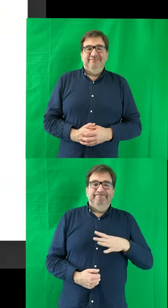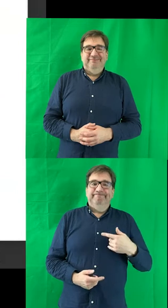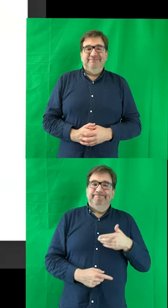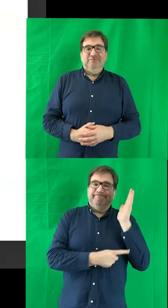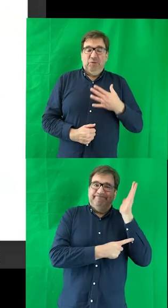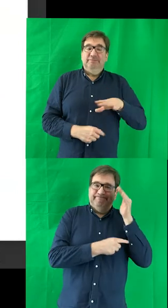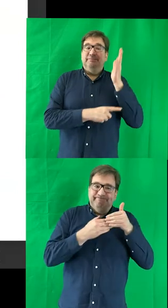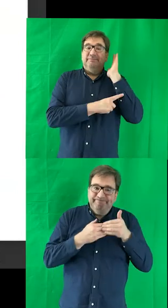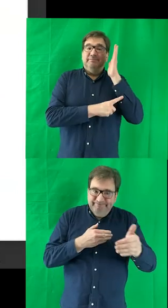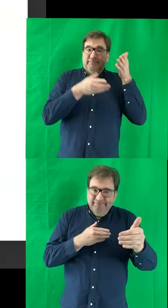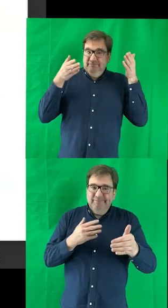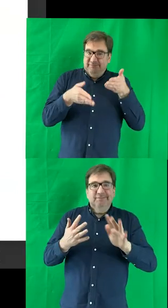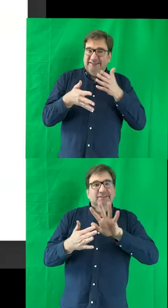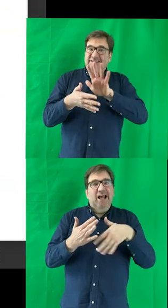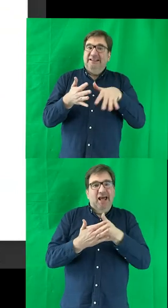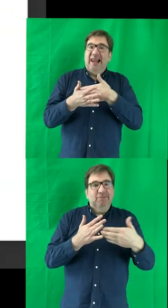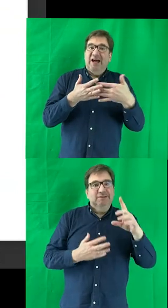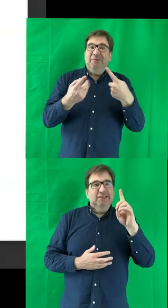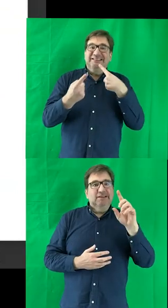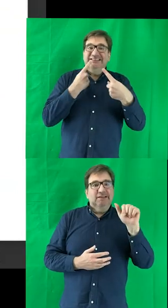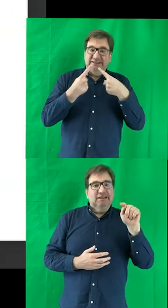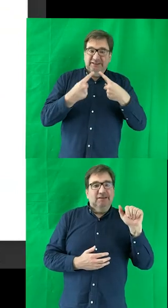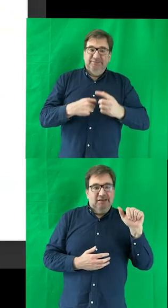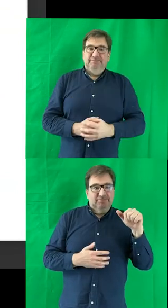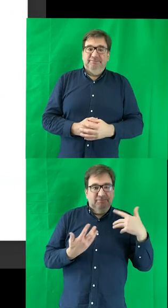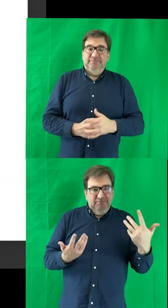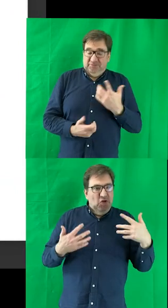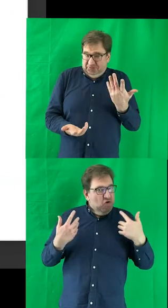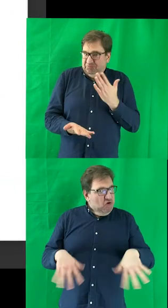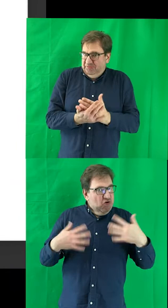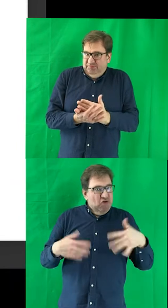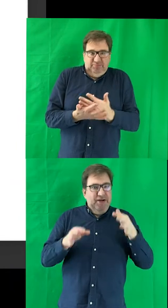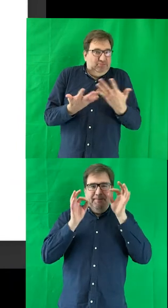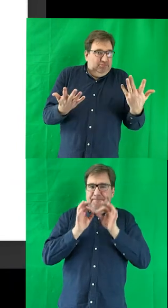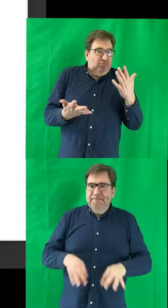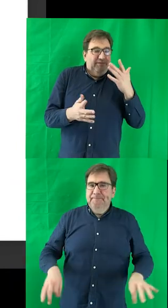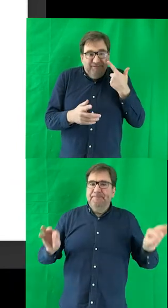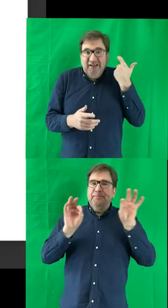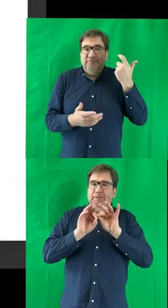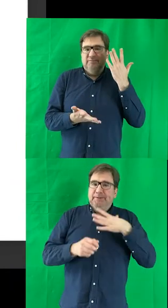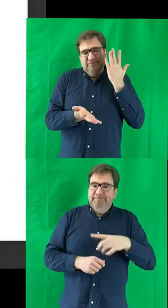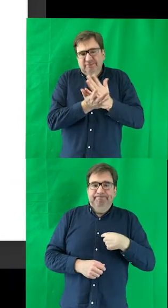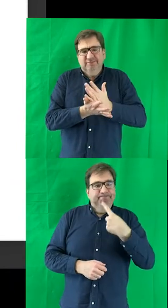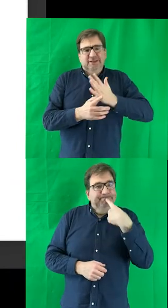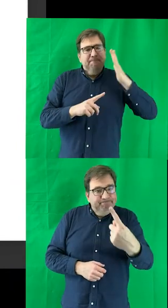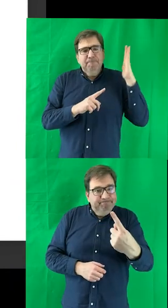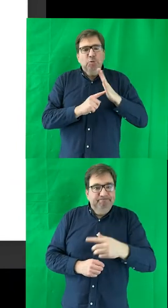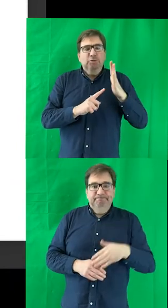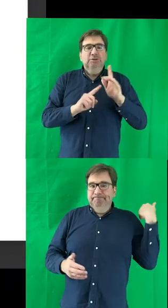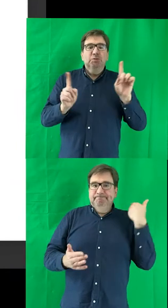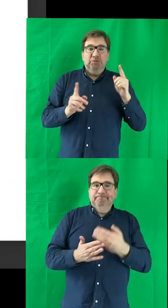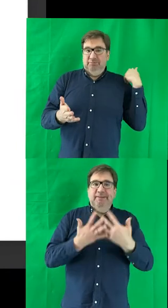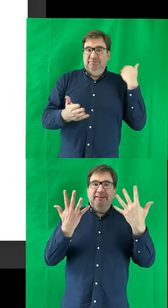So I want to dedicate the rest of my talk to sign language data, because if anything, what I found to be very